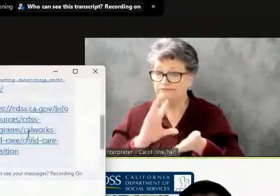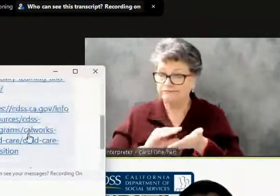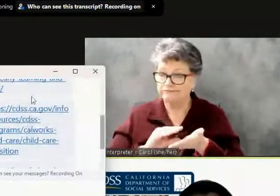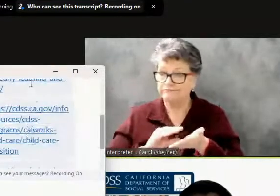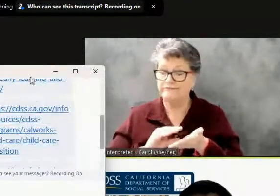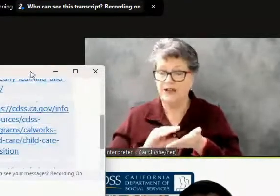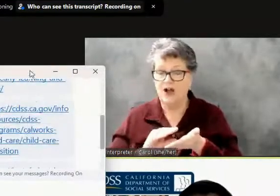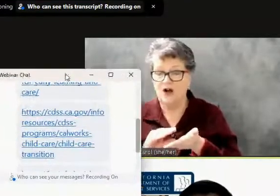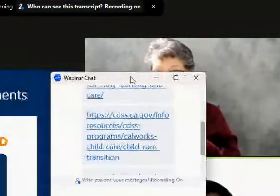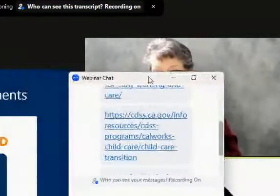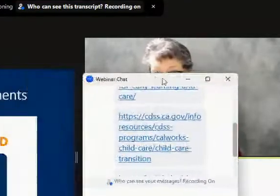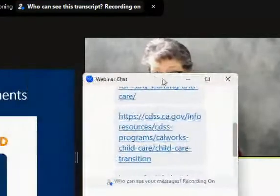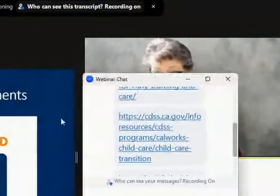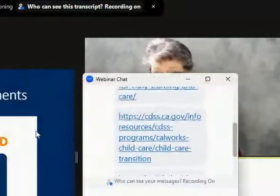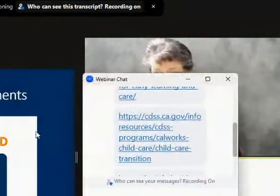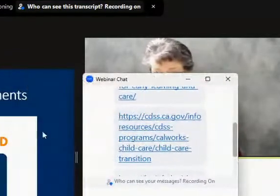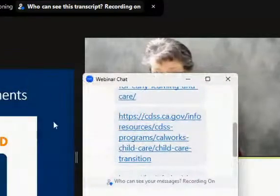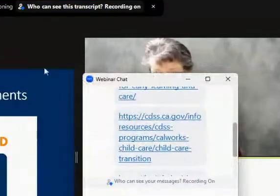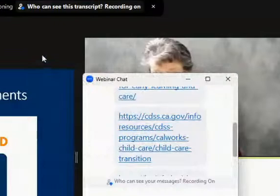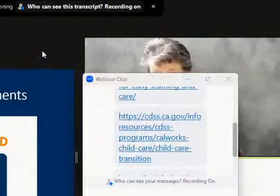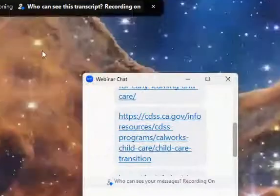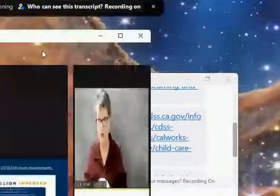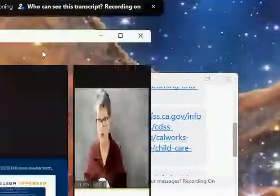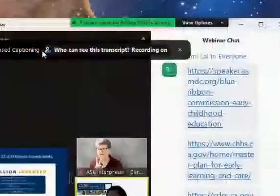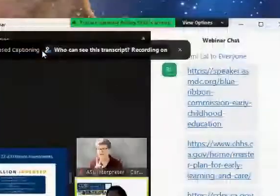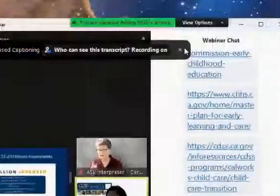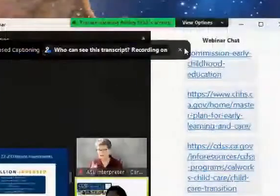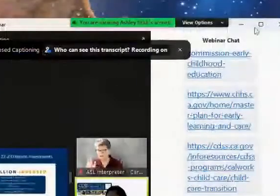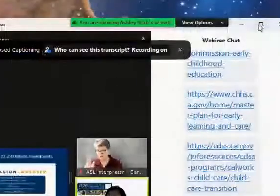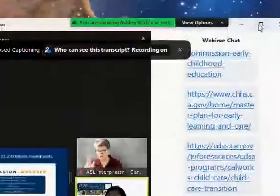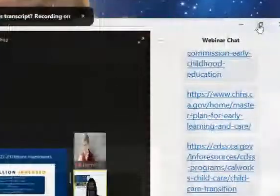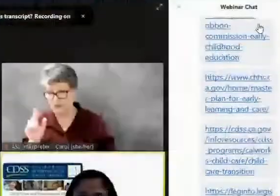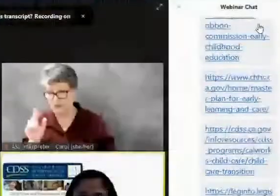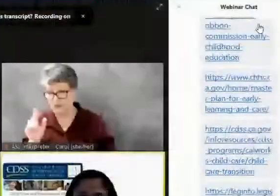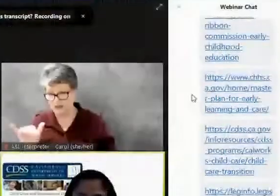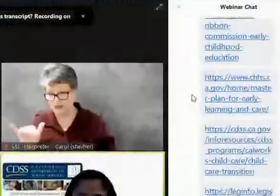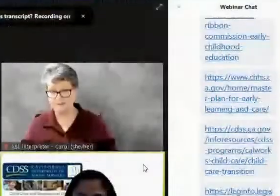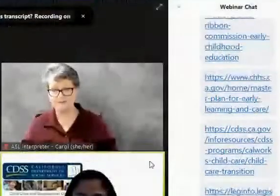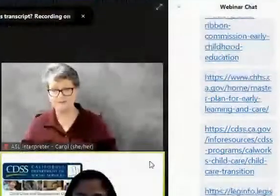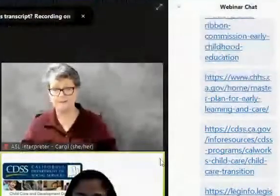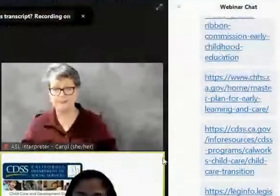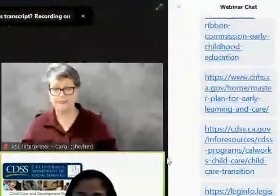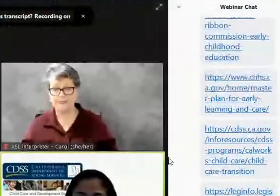year 21-22 and 22-23.